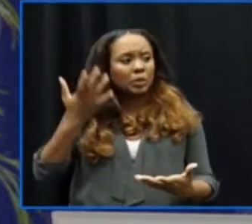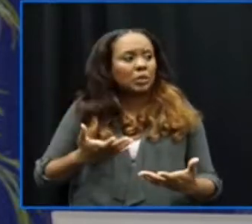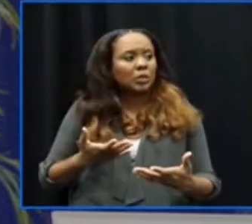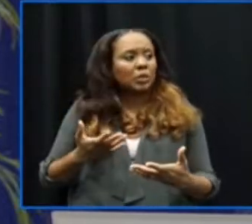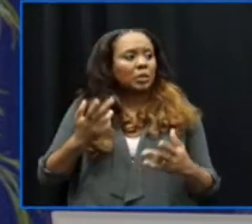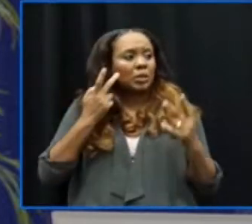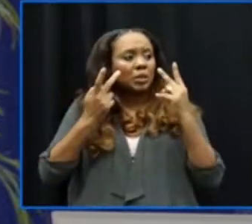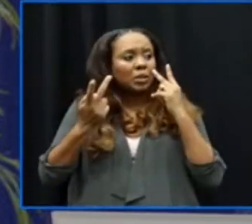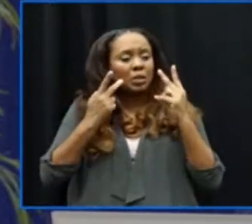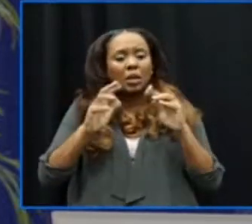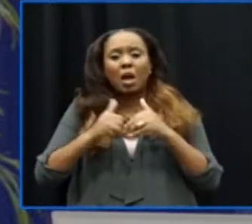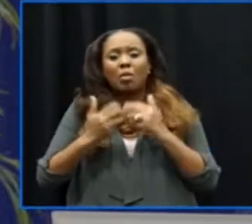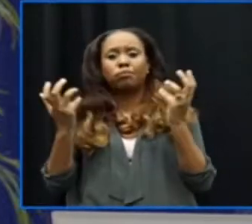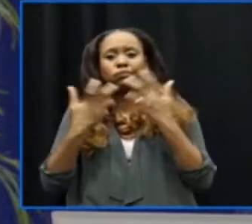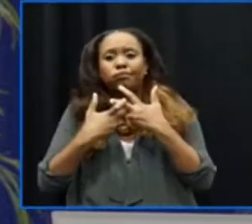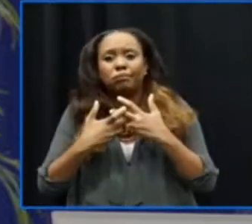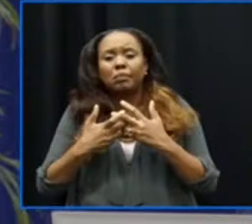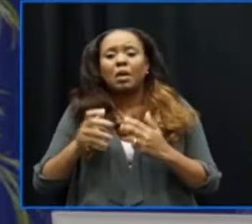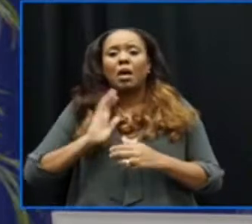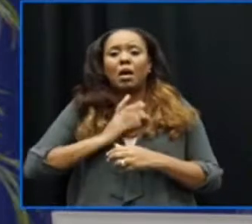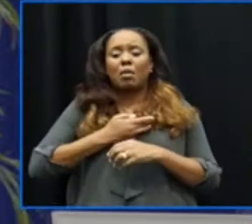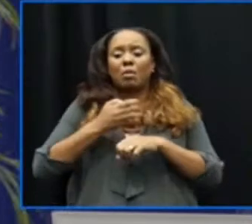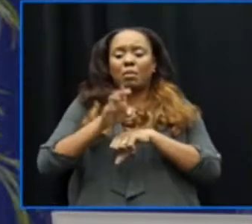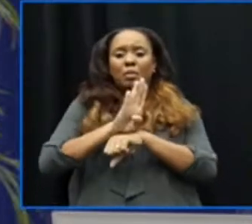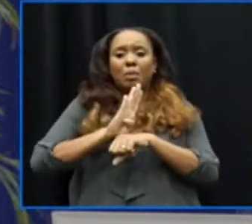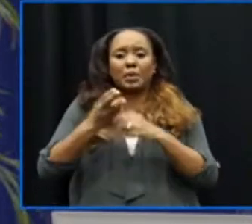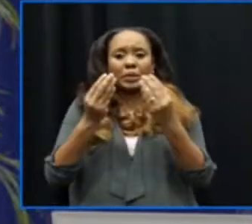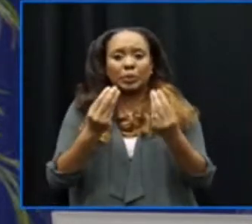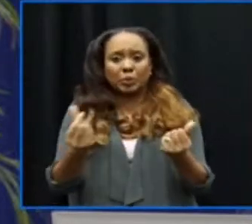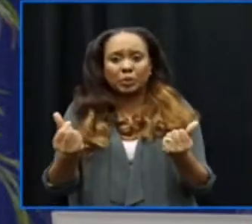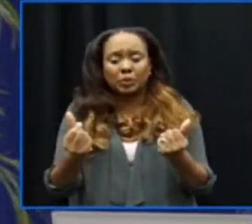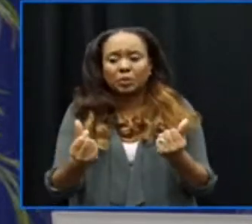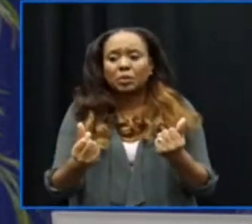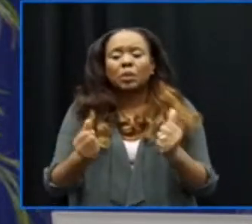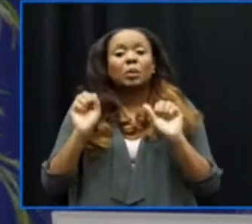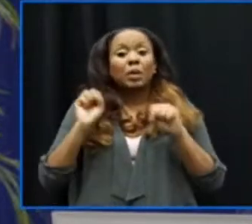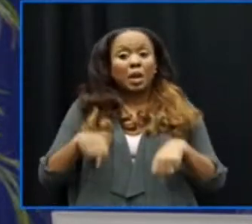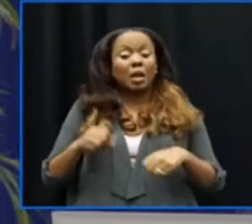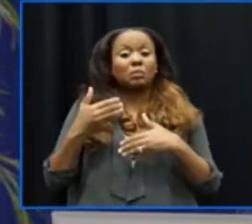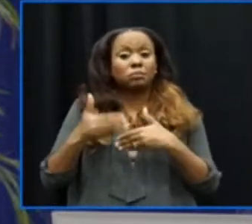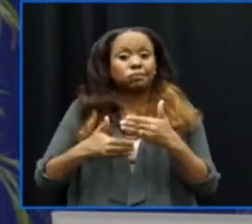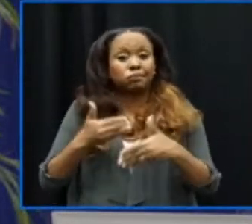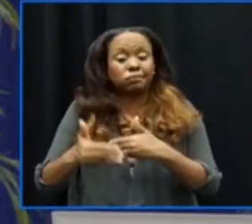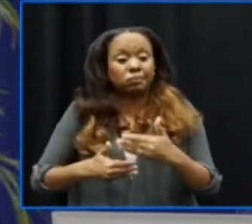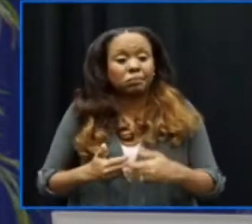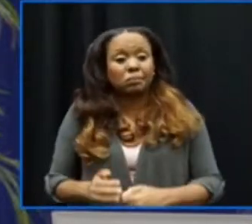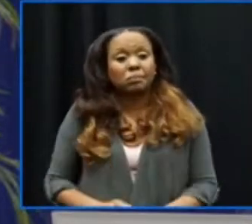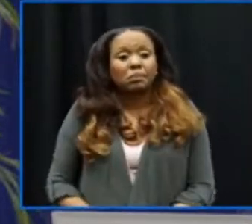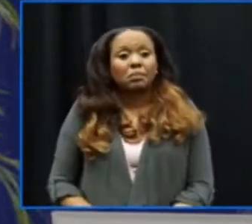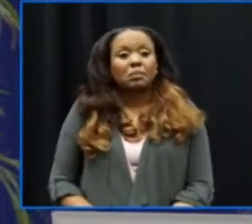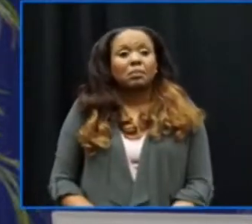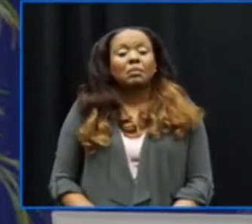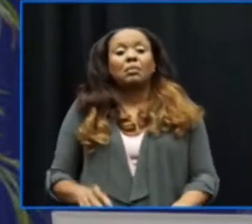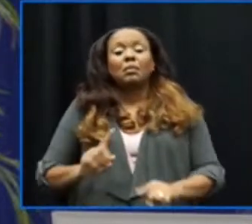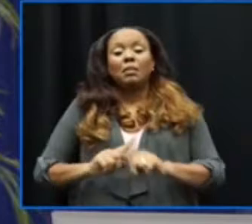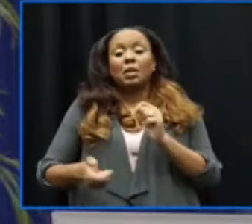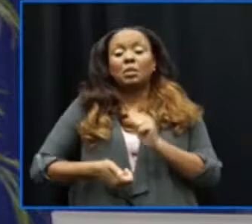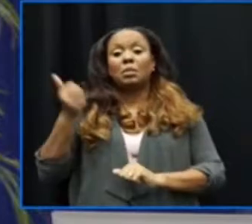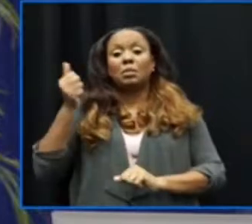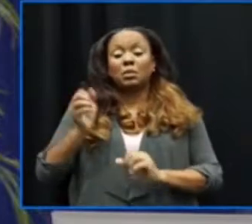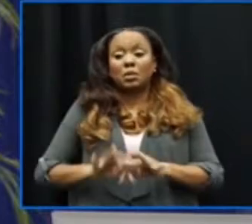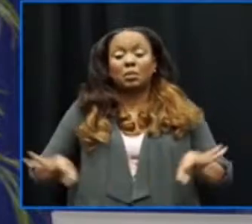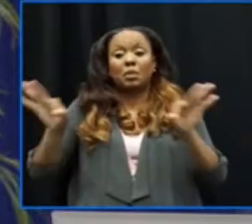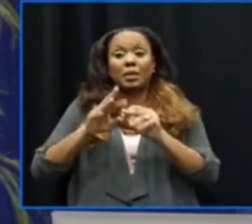make it fit a Barbadian solution? That we know we can make a lot of progress there. But the fundamental issue here is